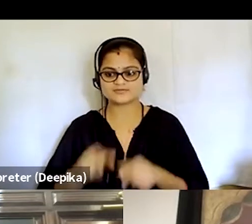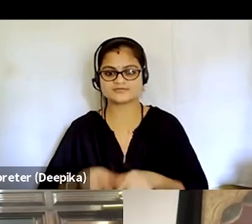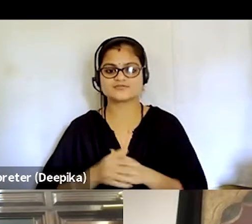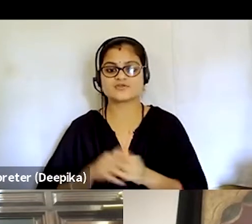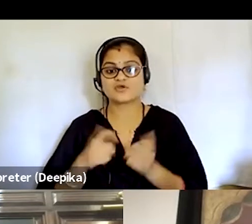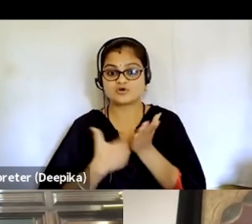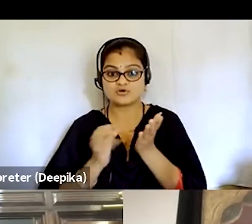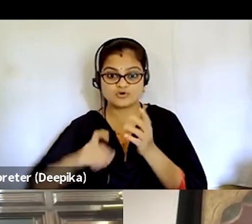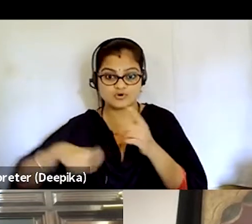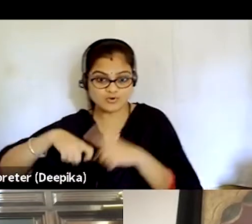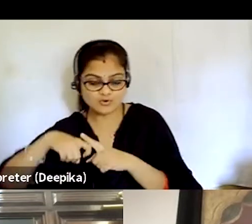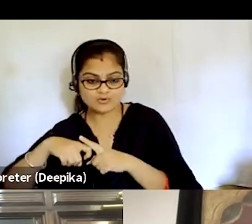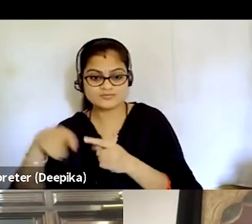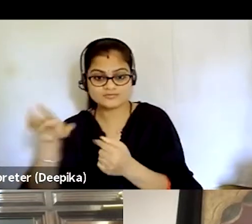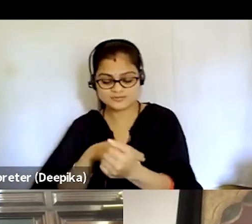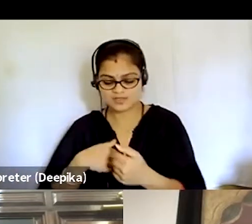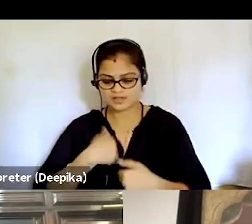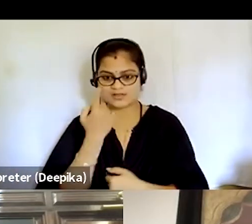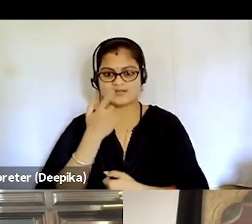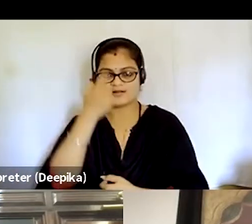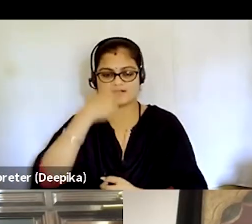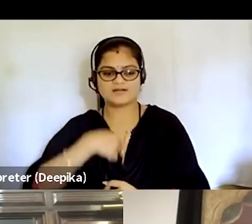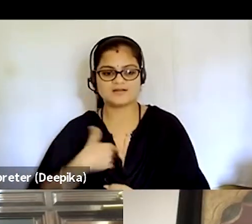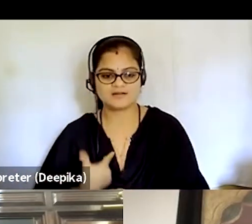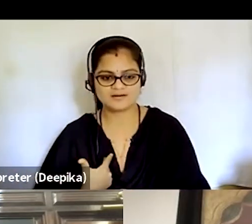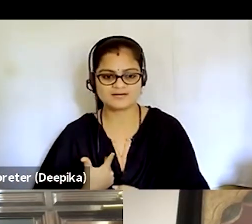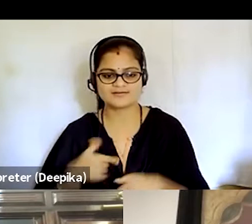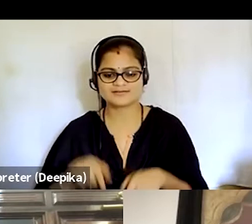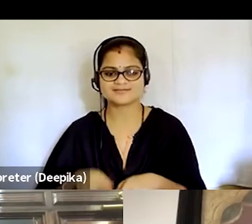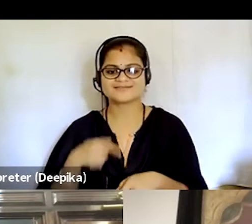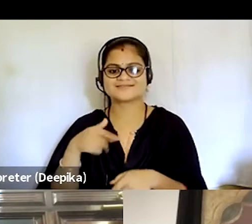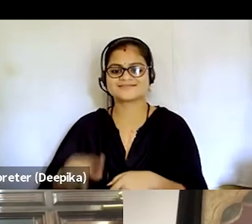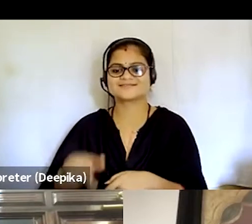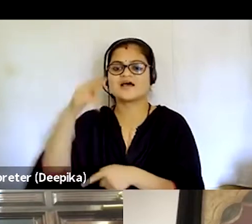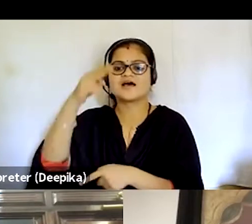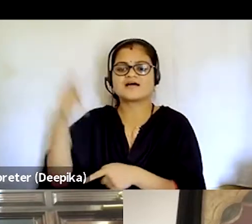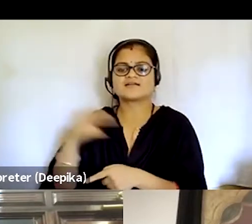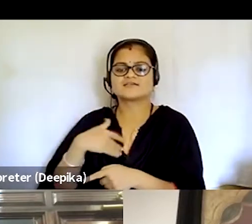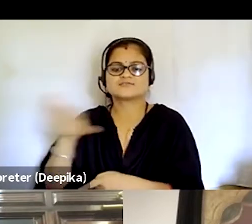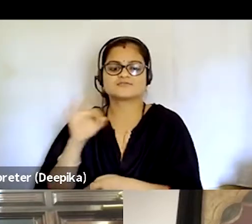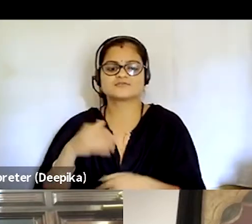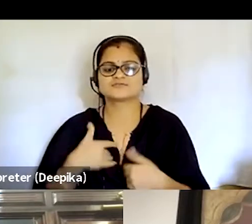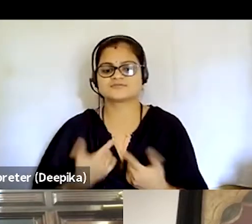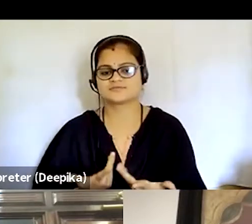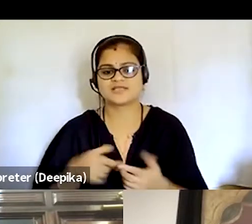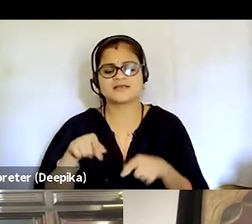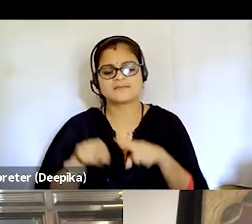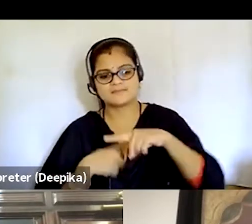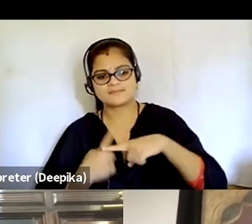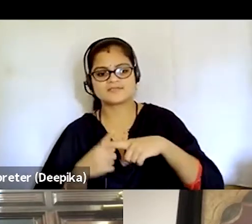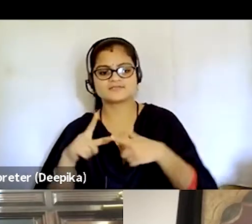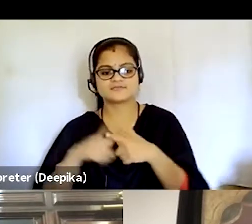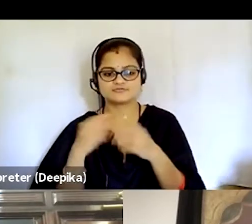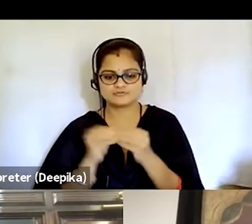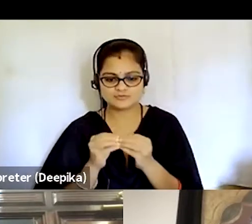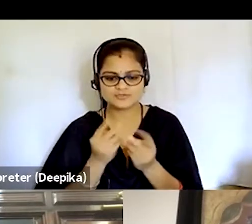music FNDO myself, so that's the route I took of choosing the artists. But well into my career, we also did a lot of commercial